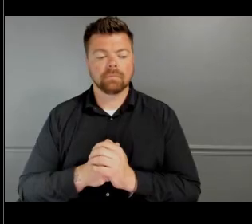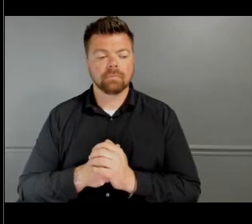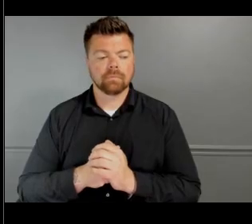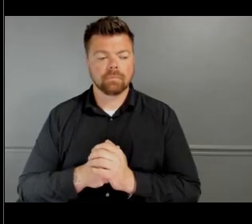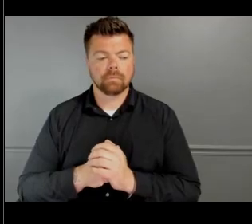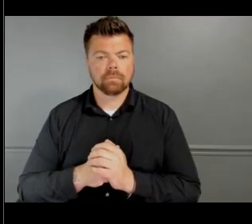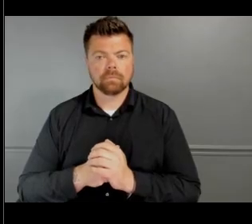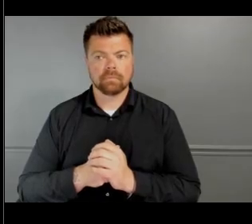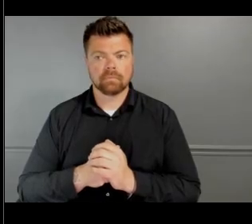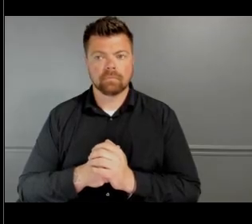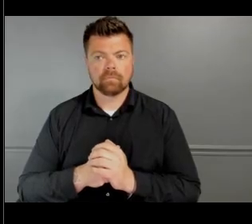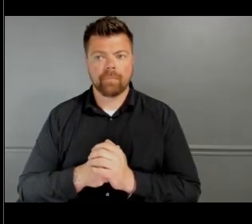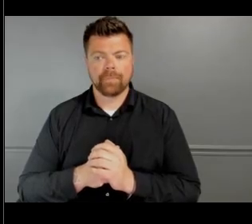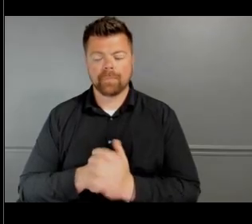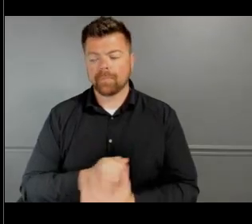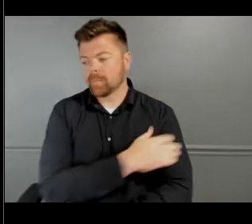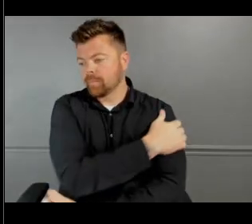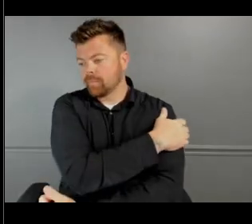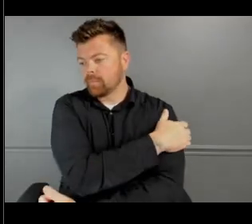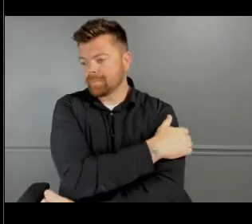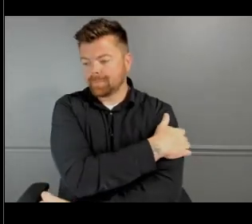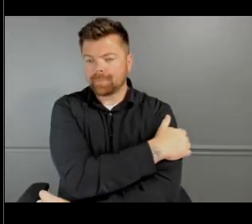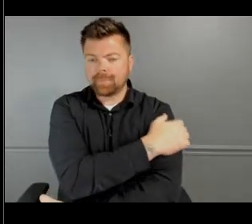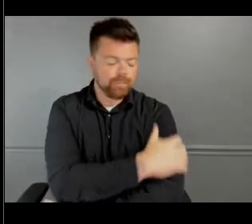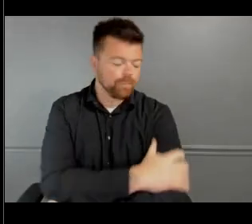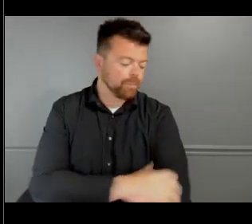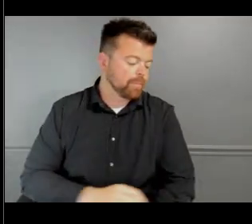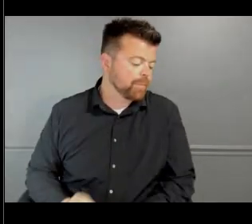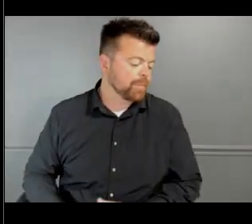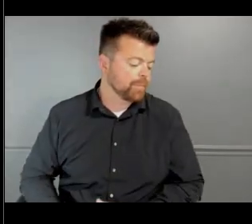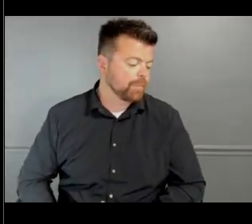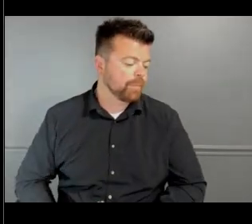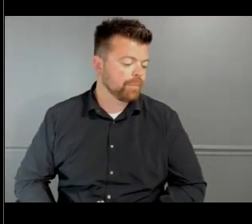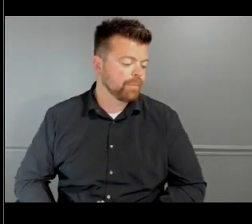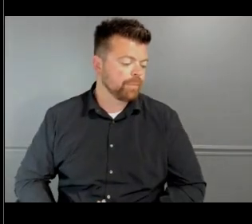All right, a few more seconds for folks to get their selections in.